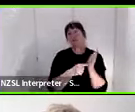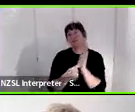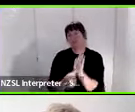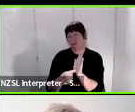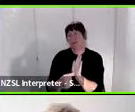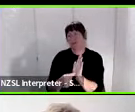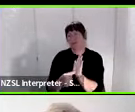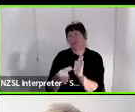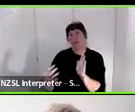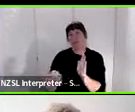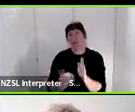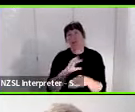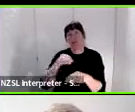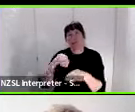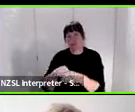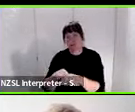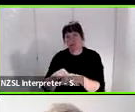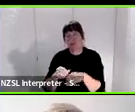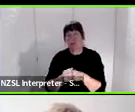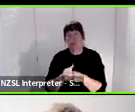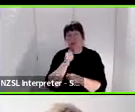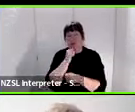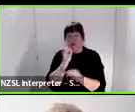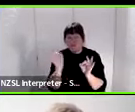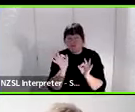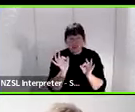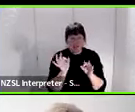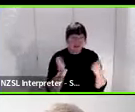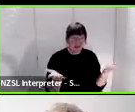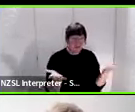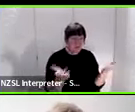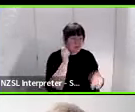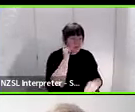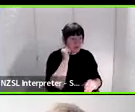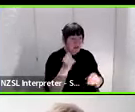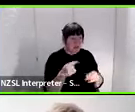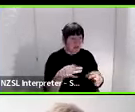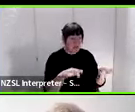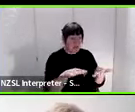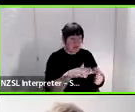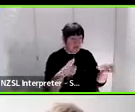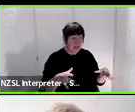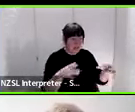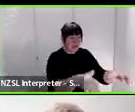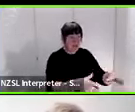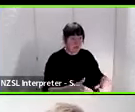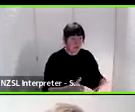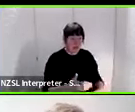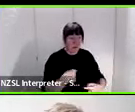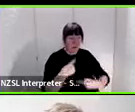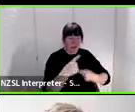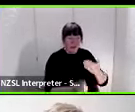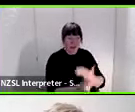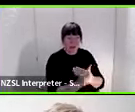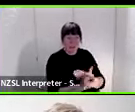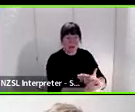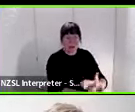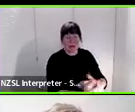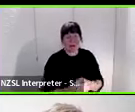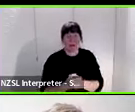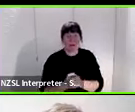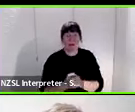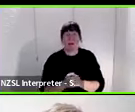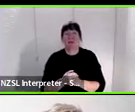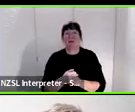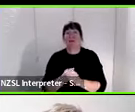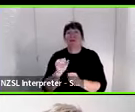will keep getting toilets with picnic tables. Yes, and it does confuse me because I know